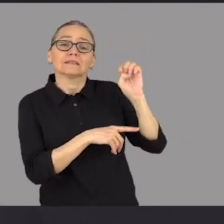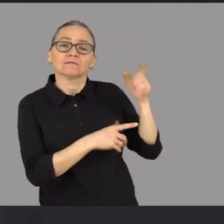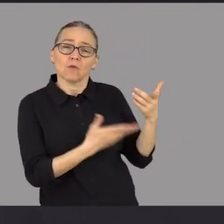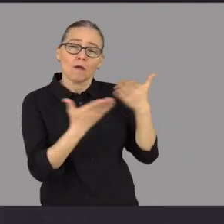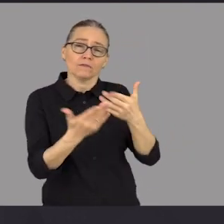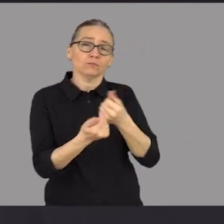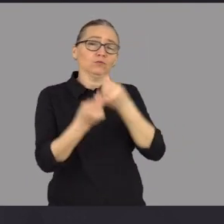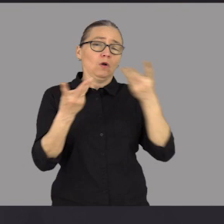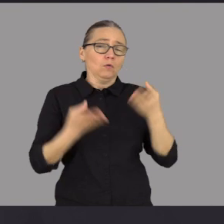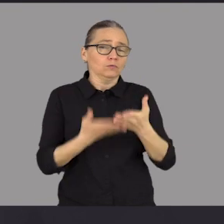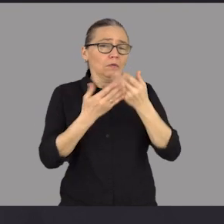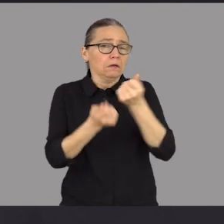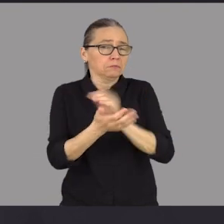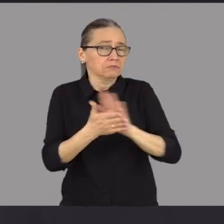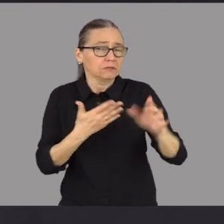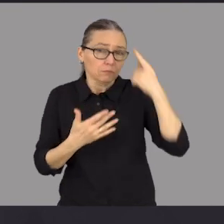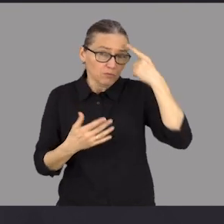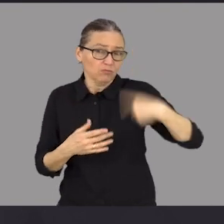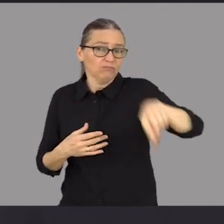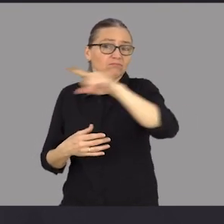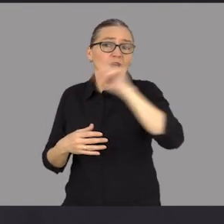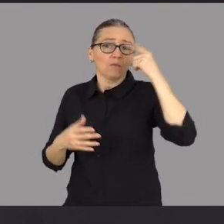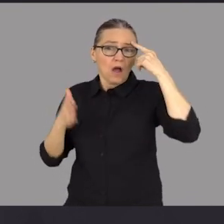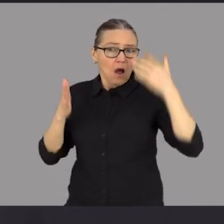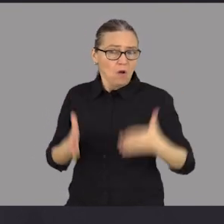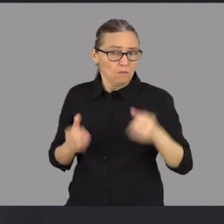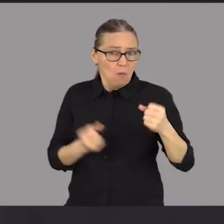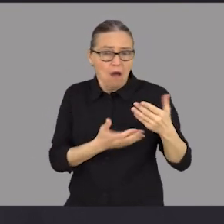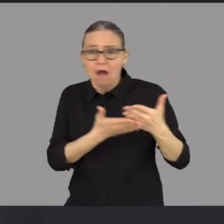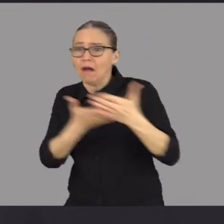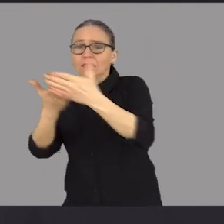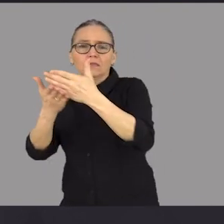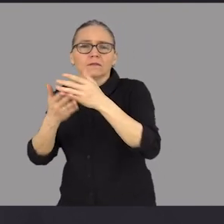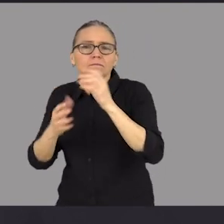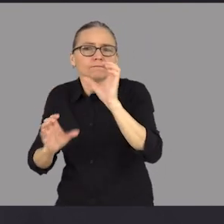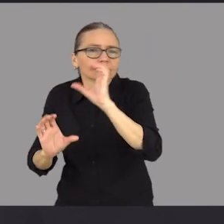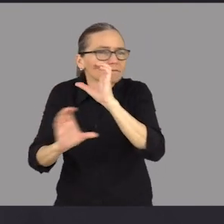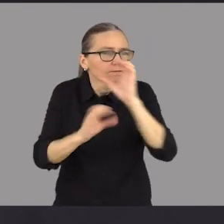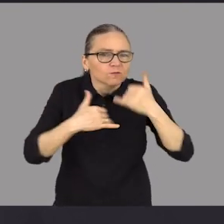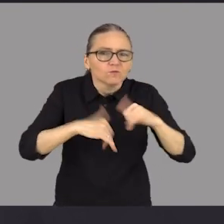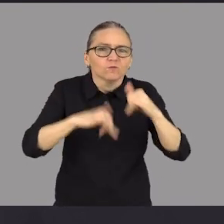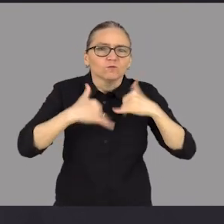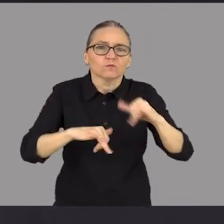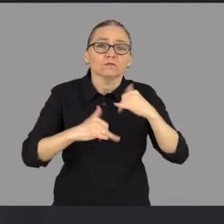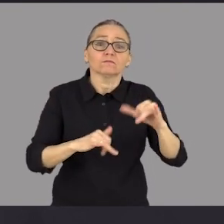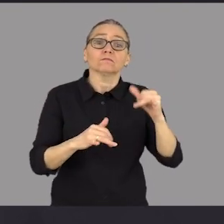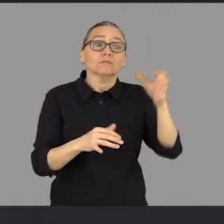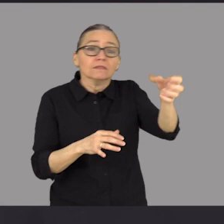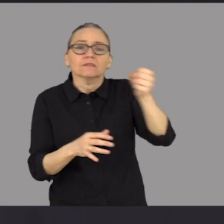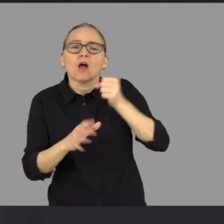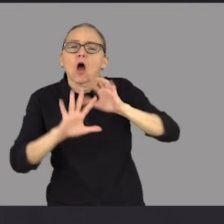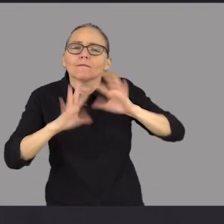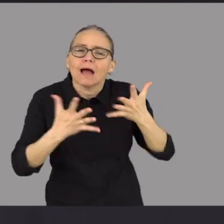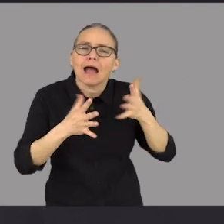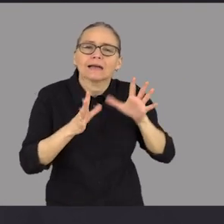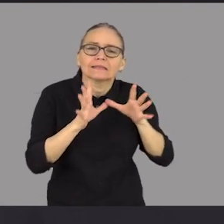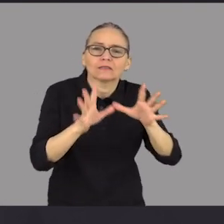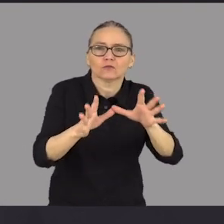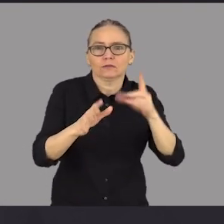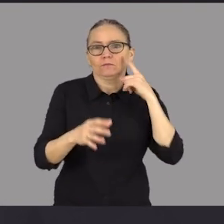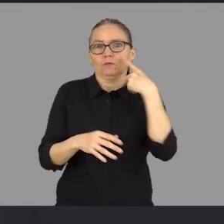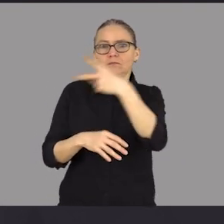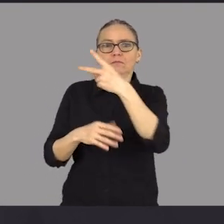ACE offers several complementary resources for employers, which can support you to continue exploring